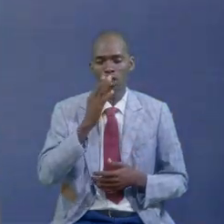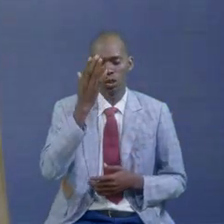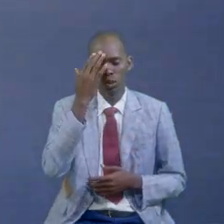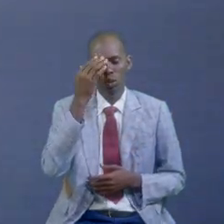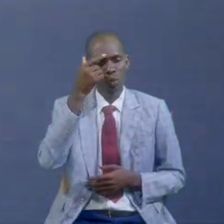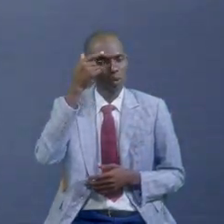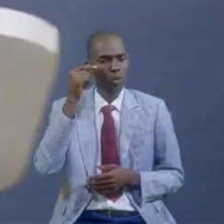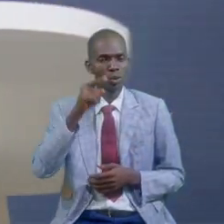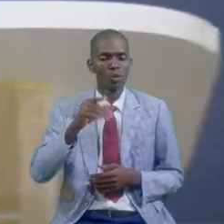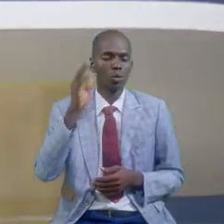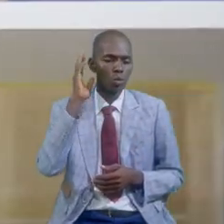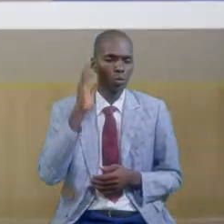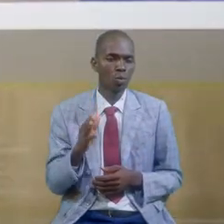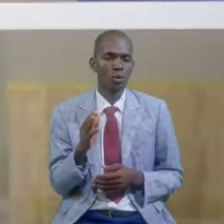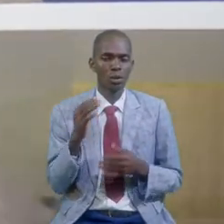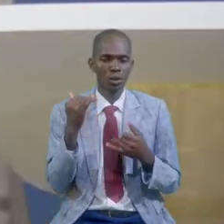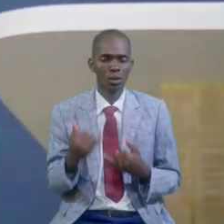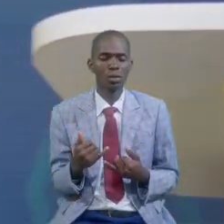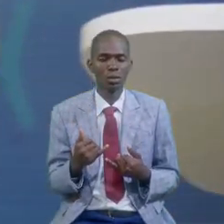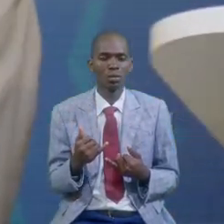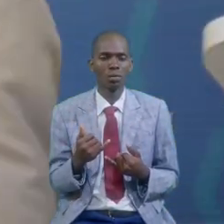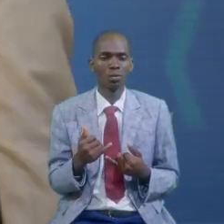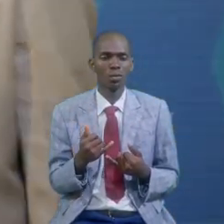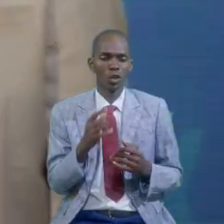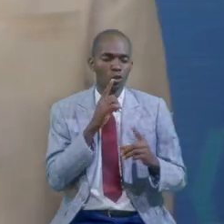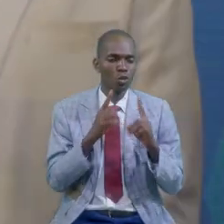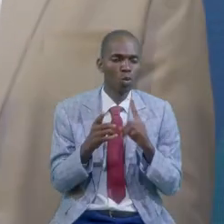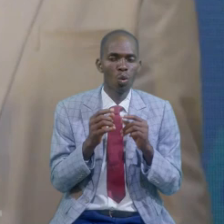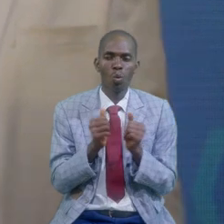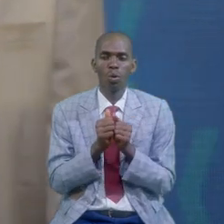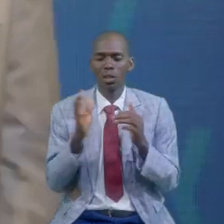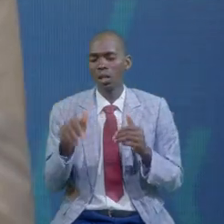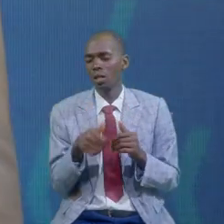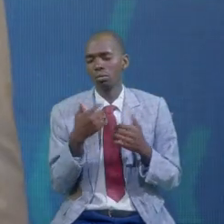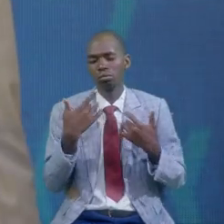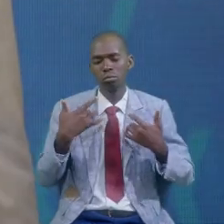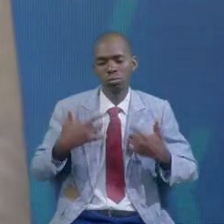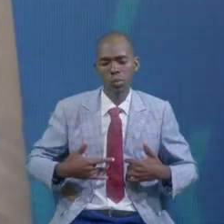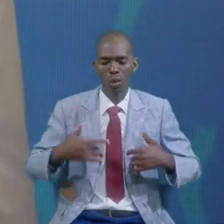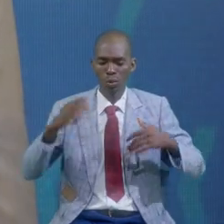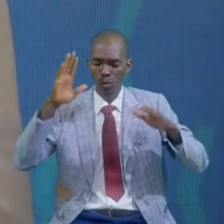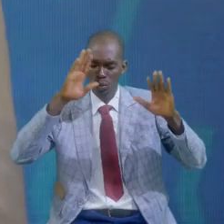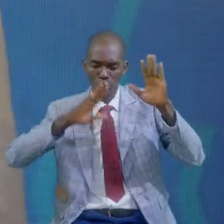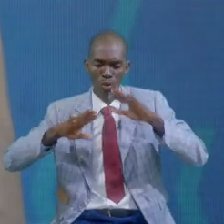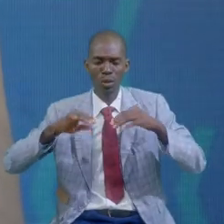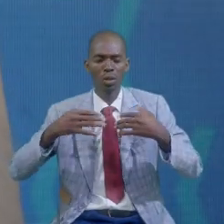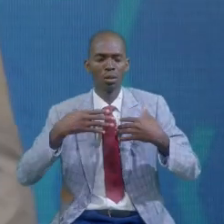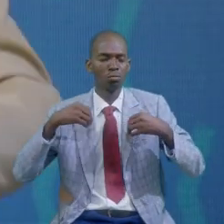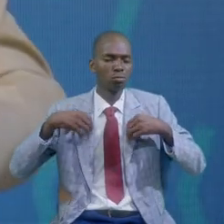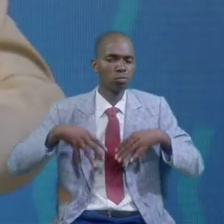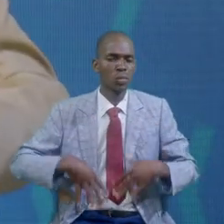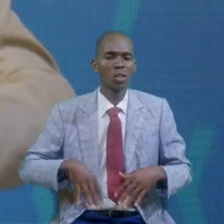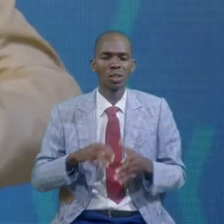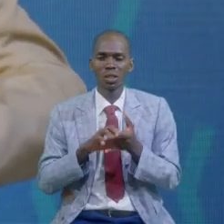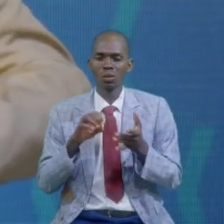talk without any despondency, without any despair, and without any discouragement. You are going